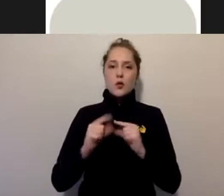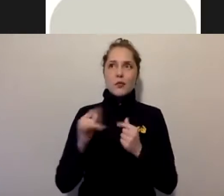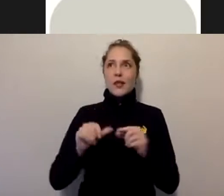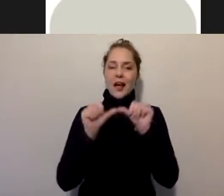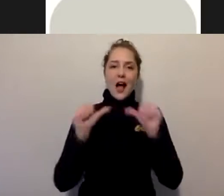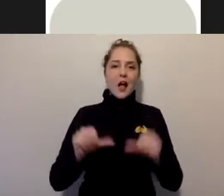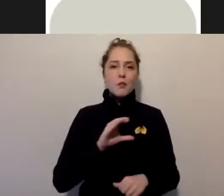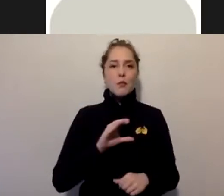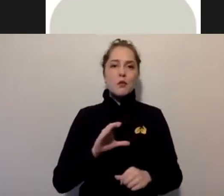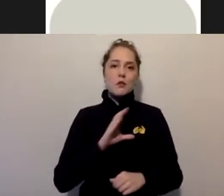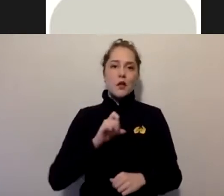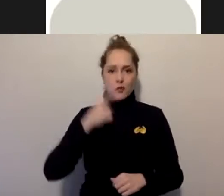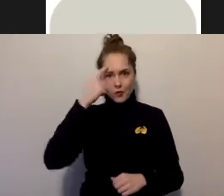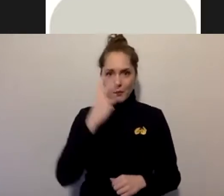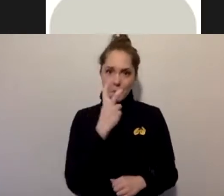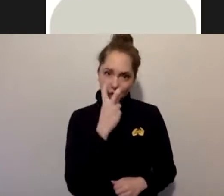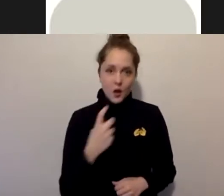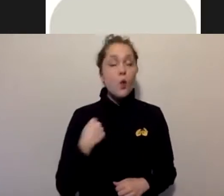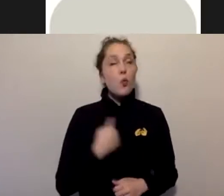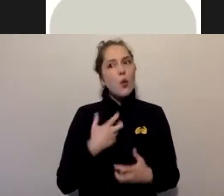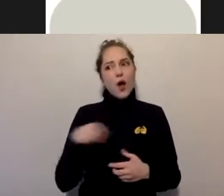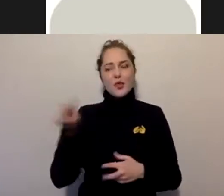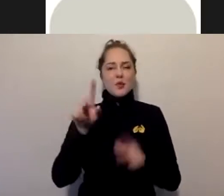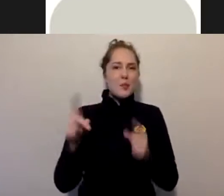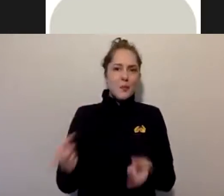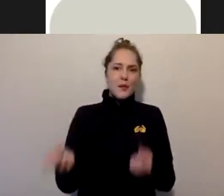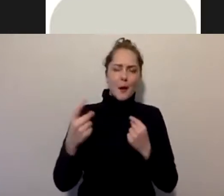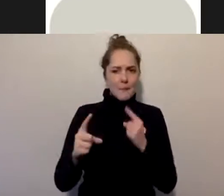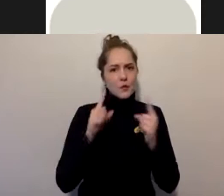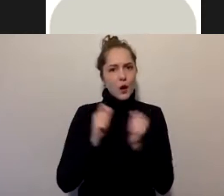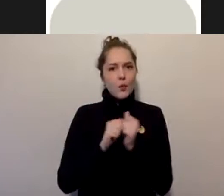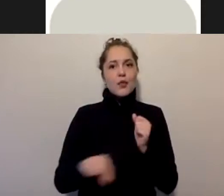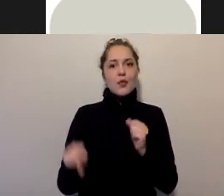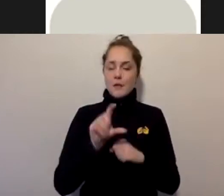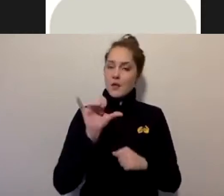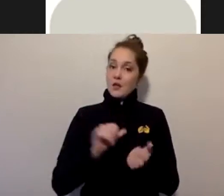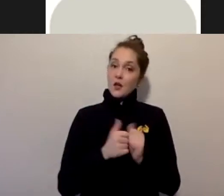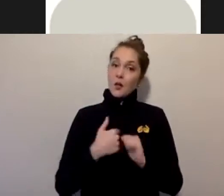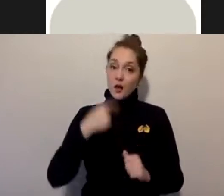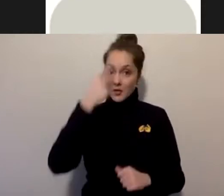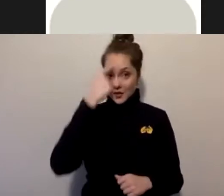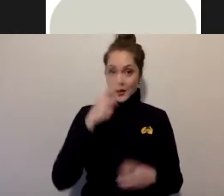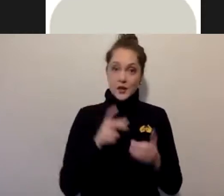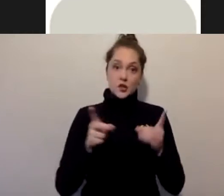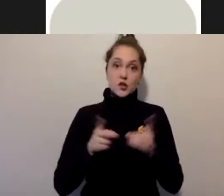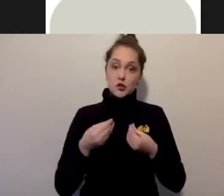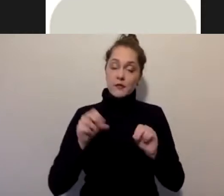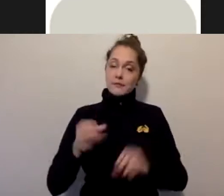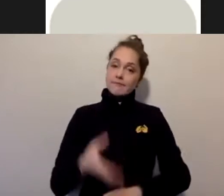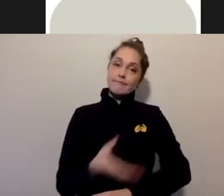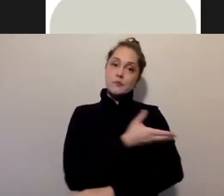Blind. We need to be able to bring those folks in and talk to them. And that's how I think the district office can